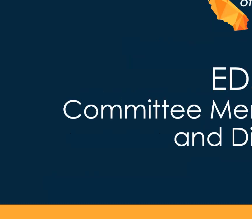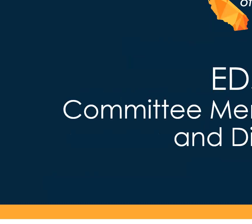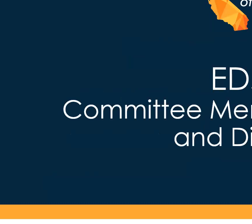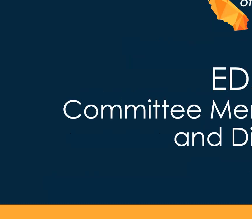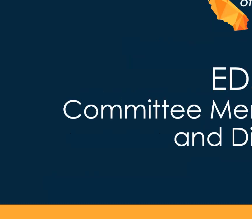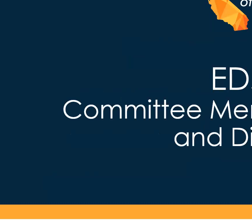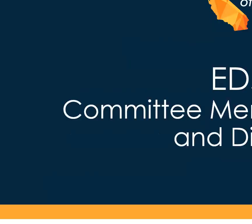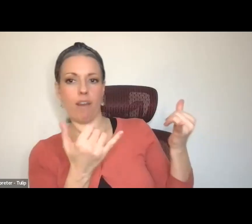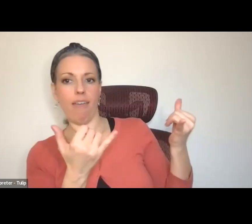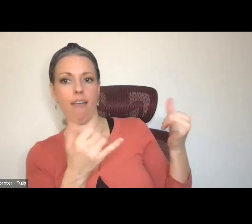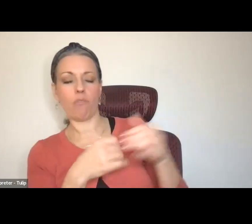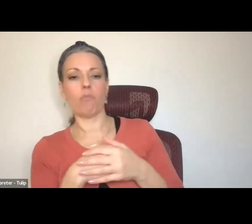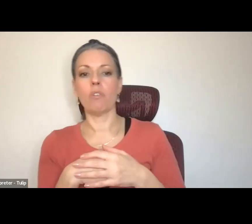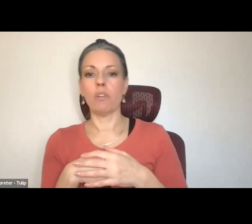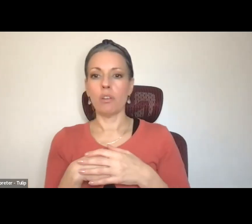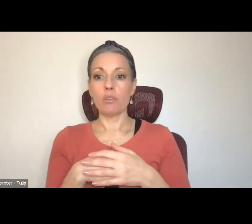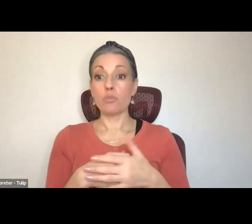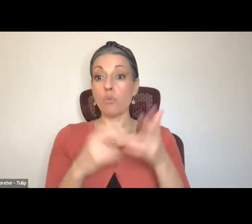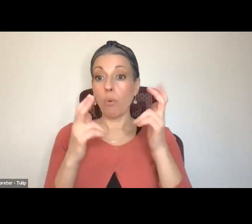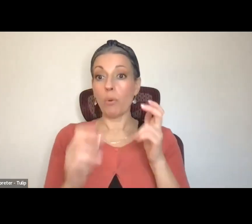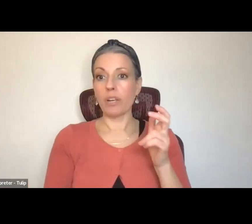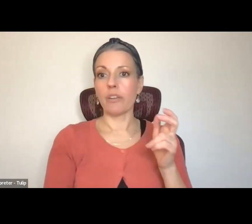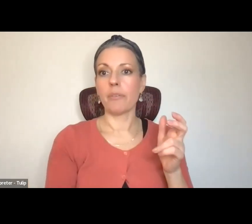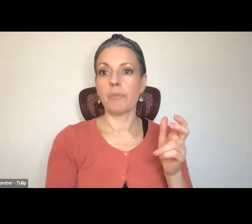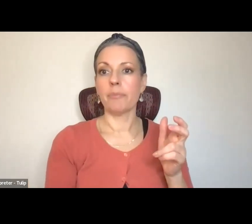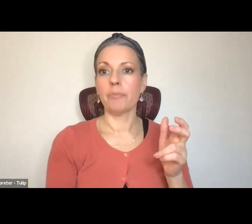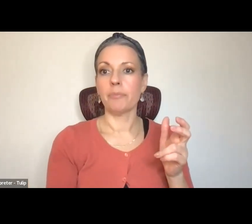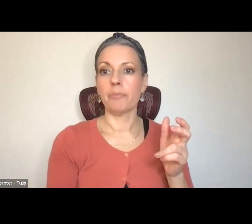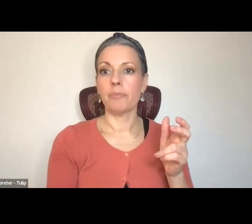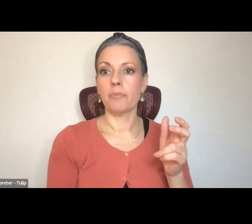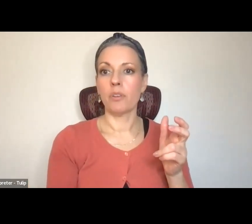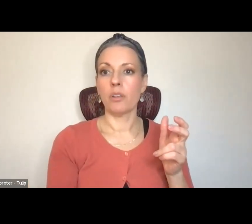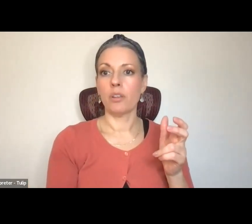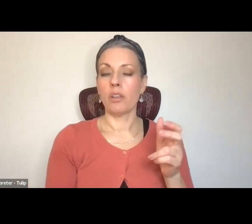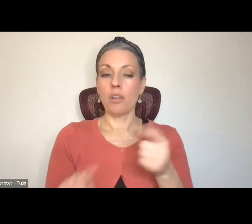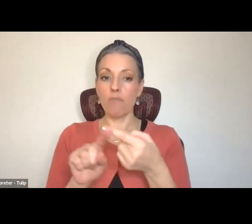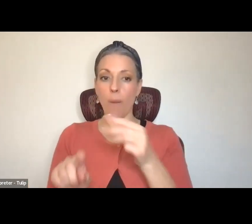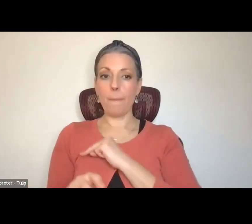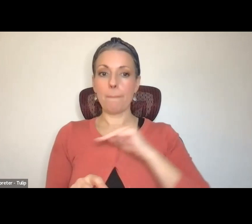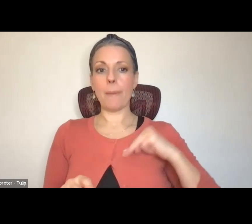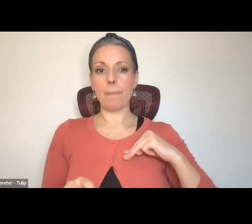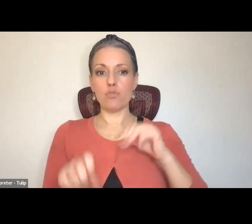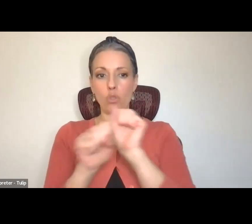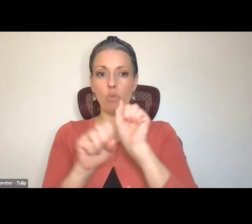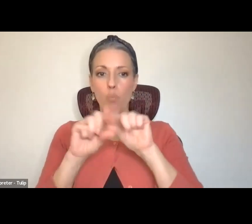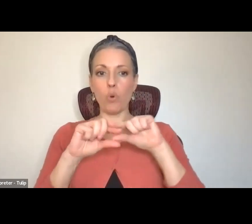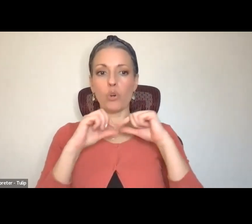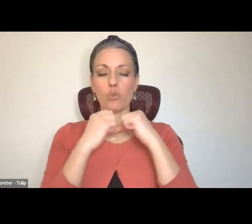slide right now. And so we want to really hear from our members of the conservatorship work group. As Catherine said, this